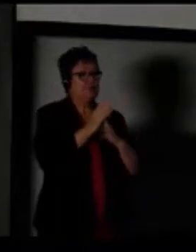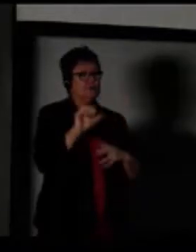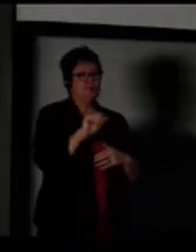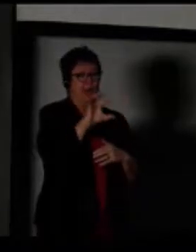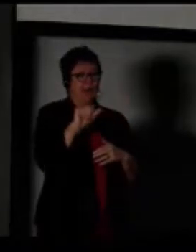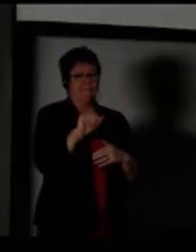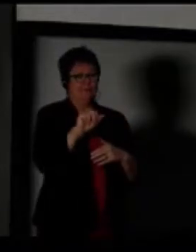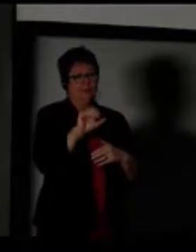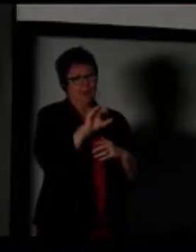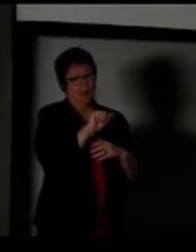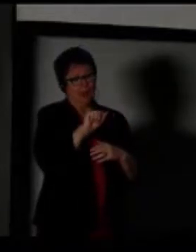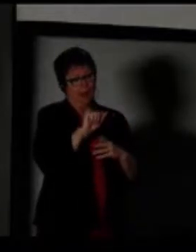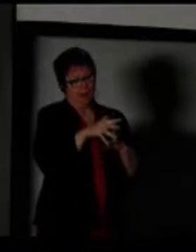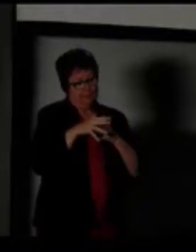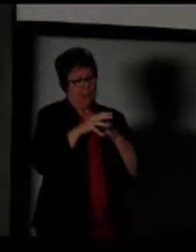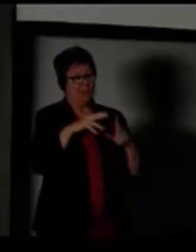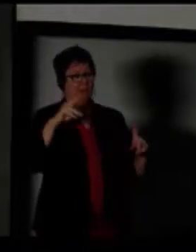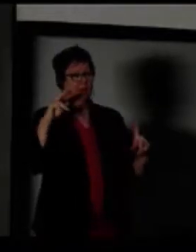See.